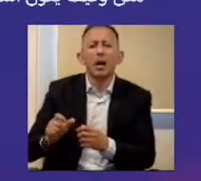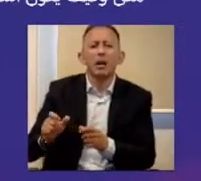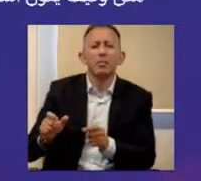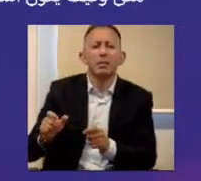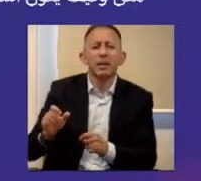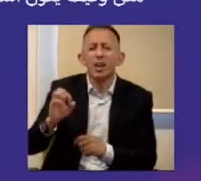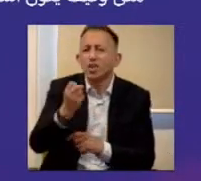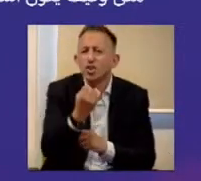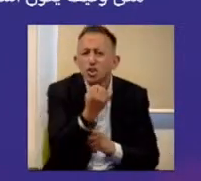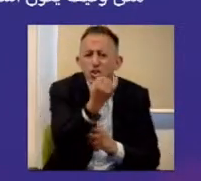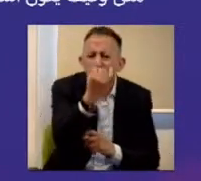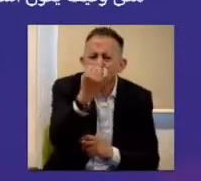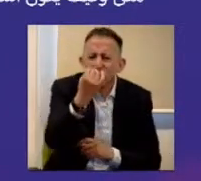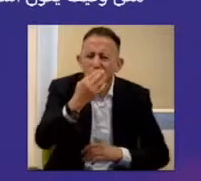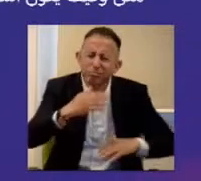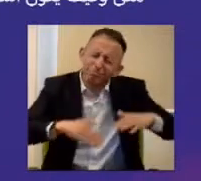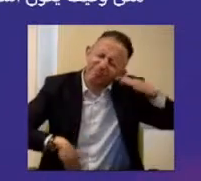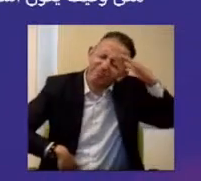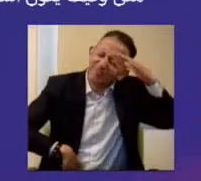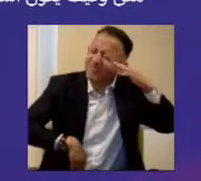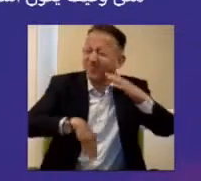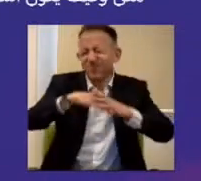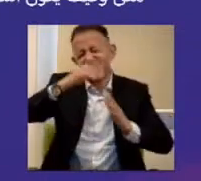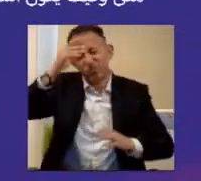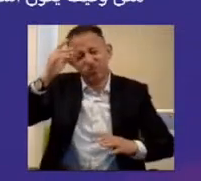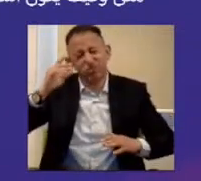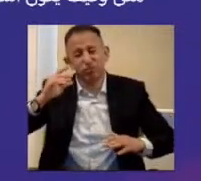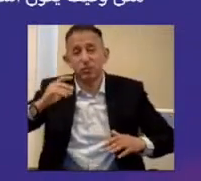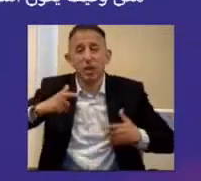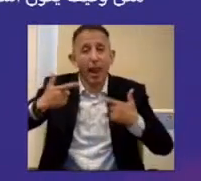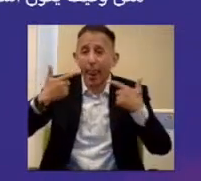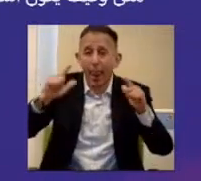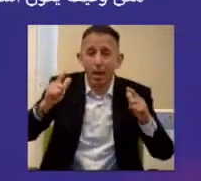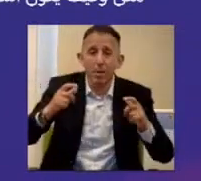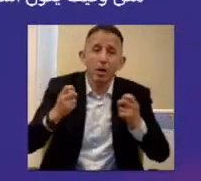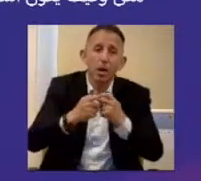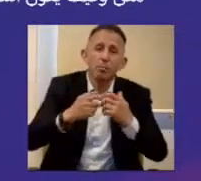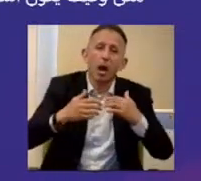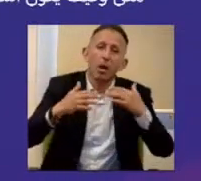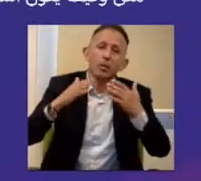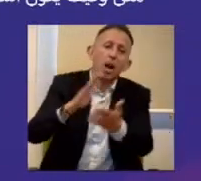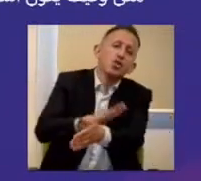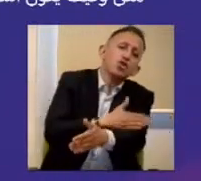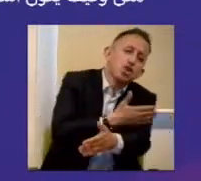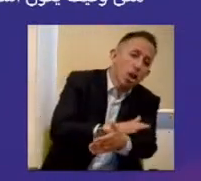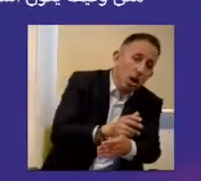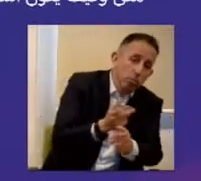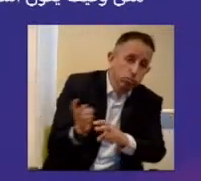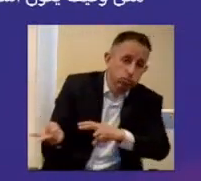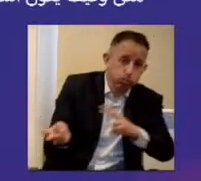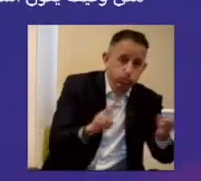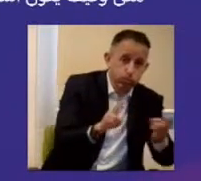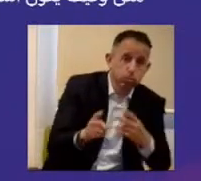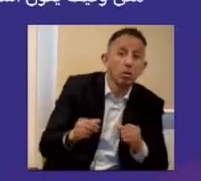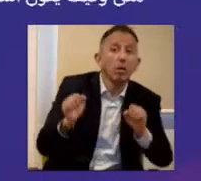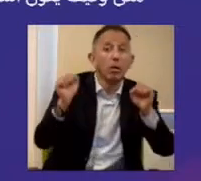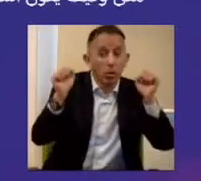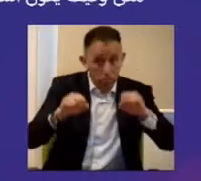but everything is there and it rhymes. So these are a few examples of things that were not